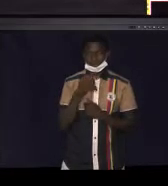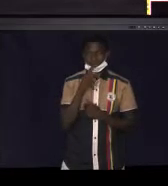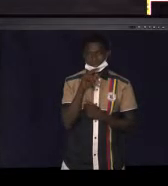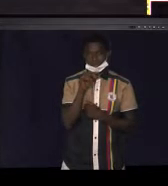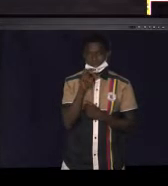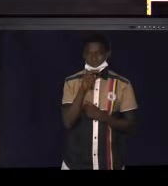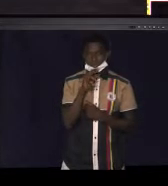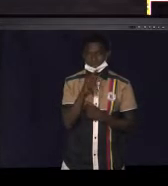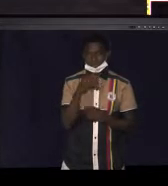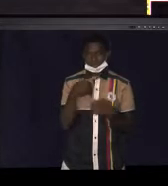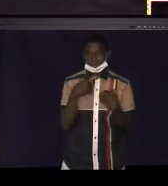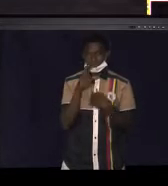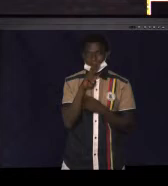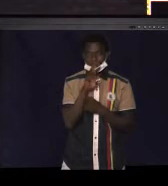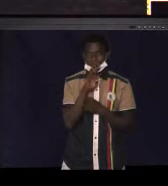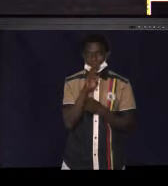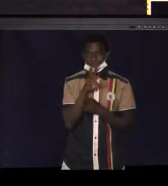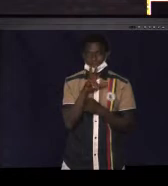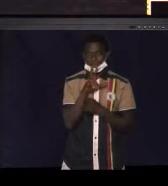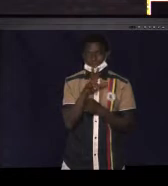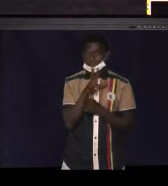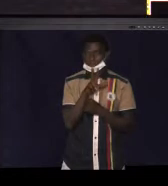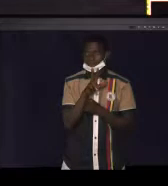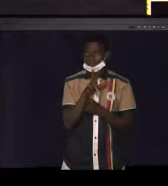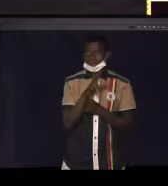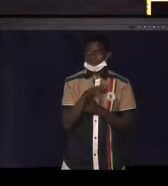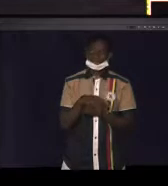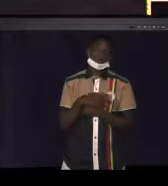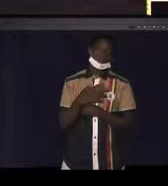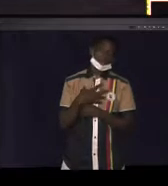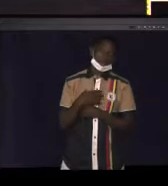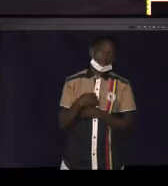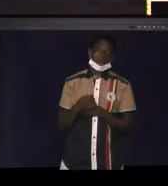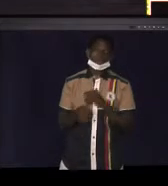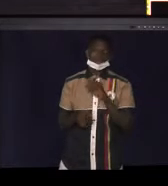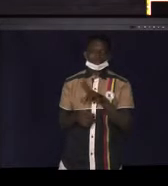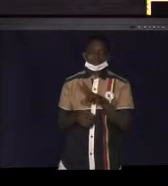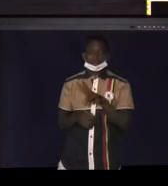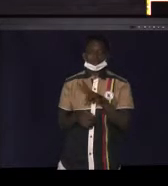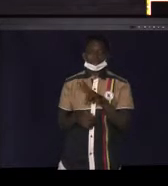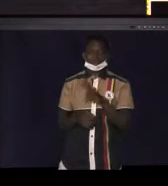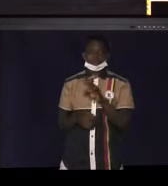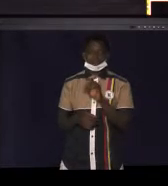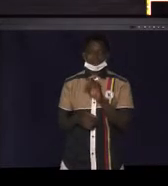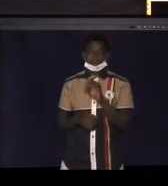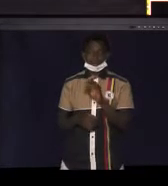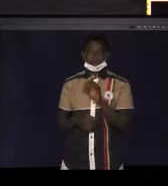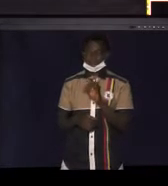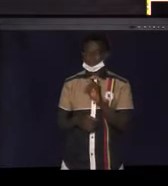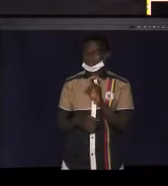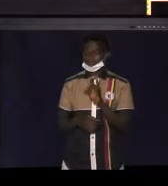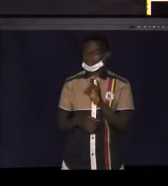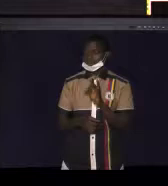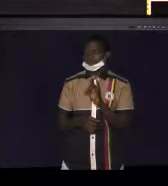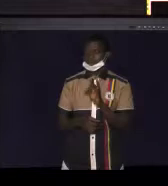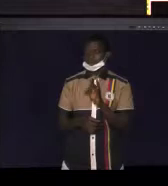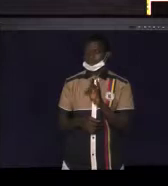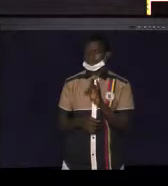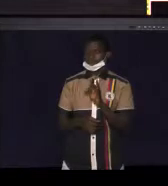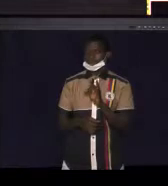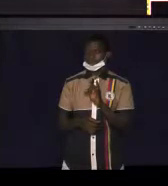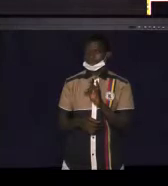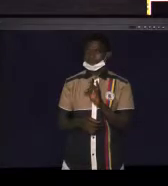the tank had 273 liters, 289 milliliters. So I put 289 under milliliters,